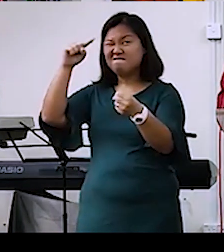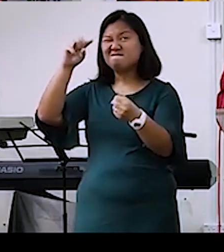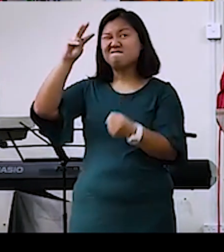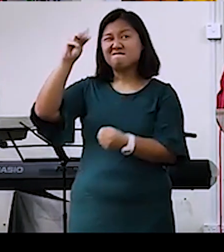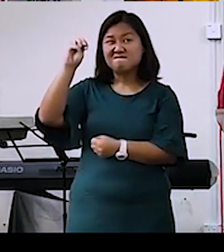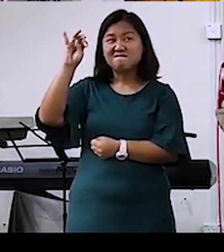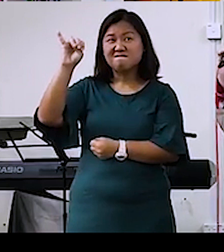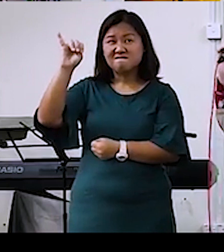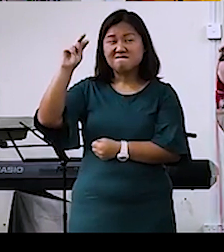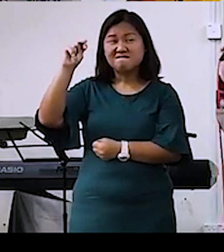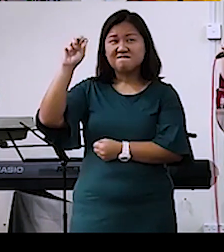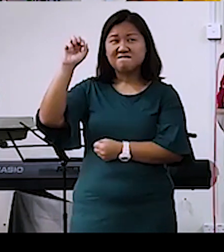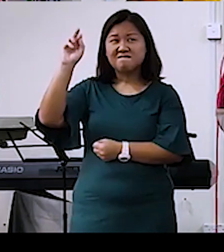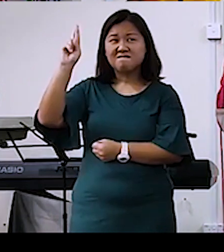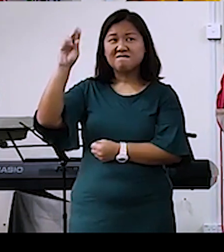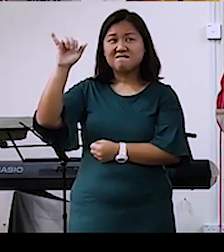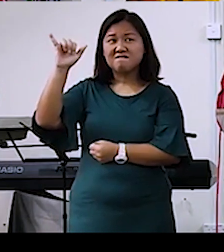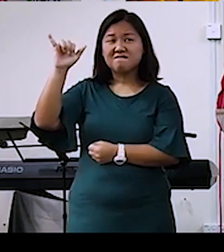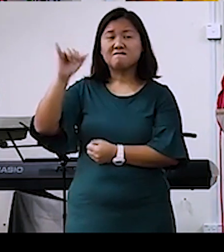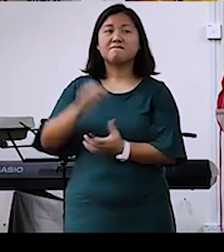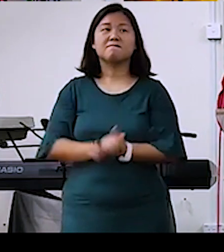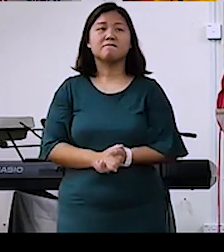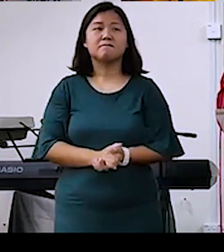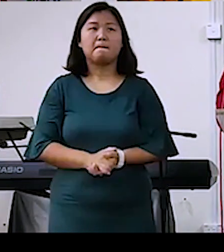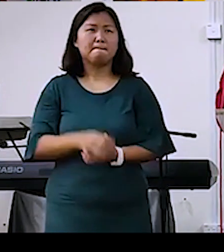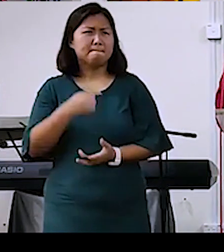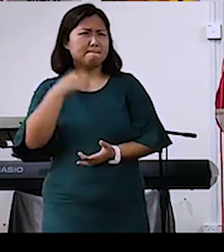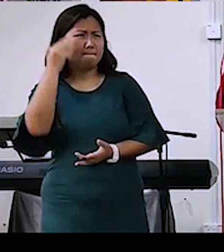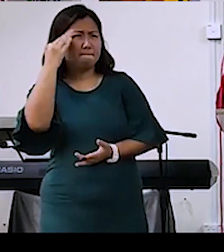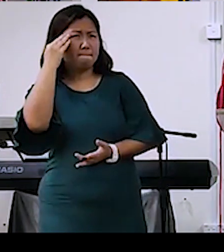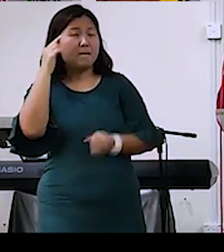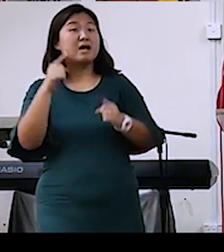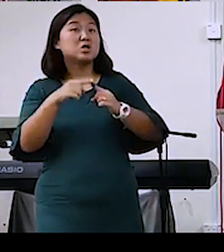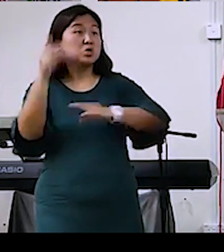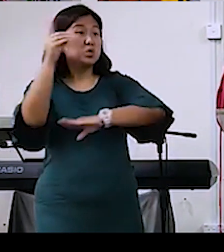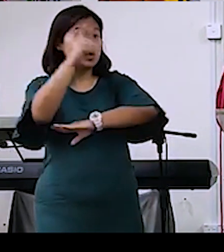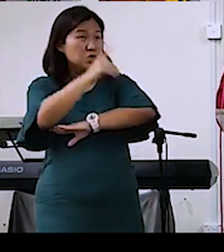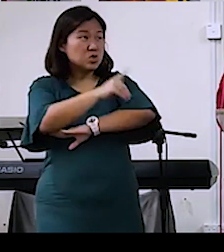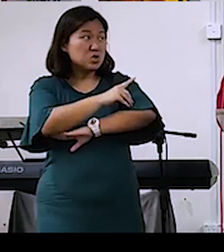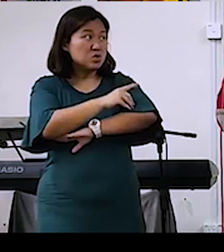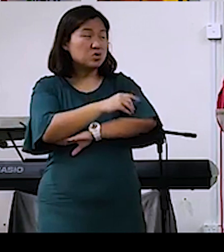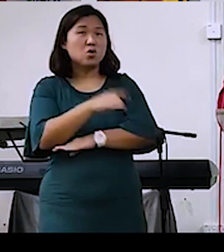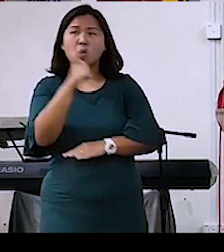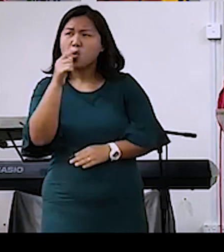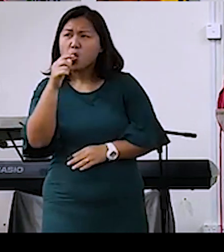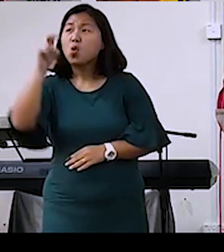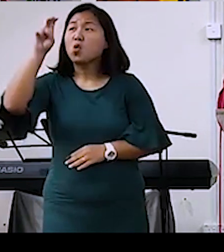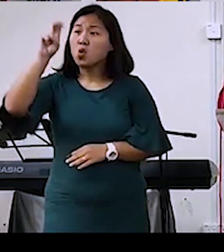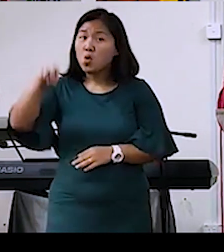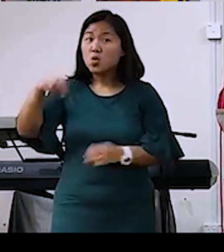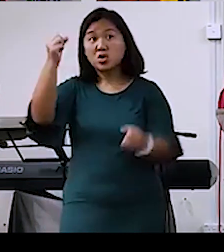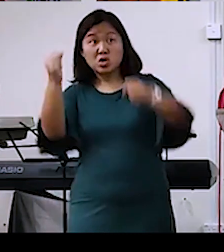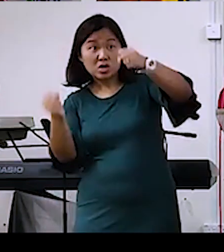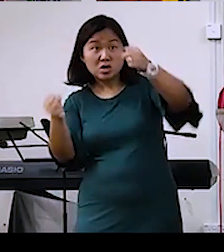because I know her. She's not a stranger to me. And after today, you know, you just say, anyone who needs the, you